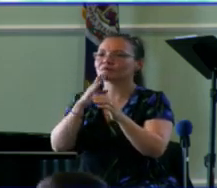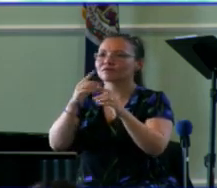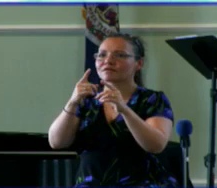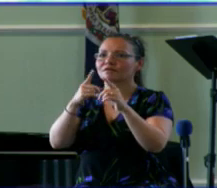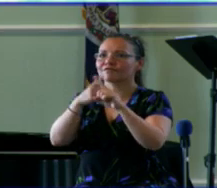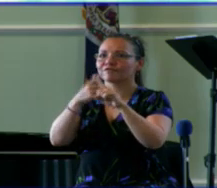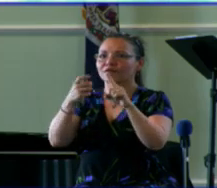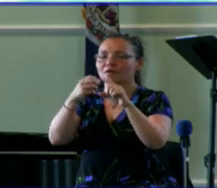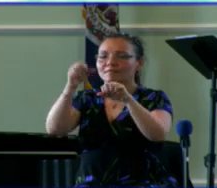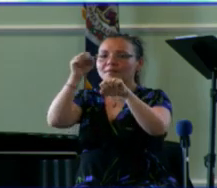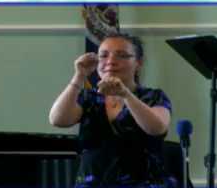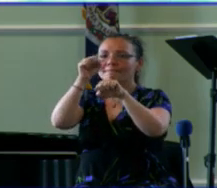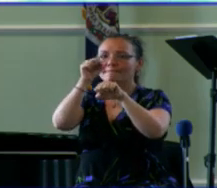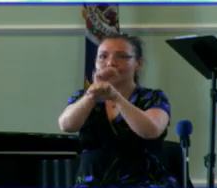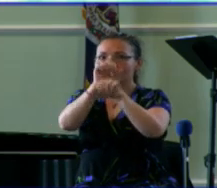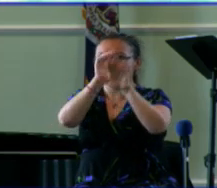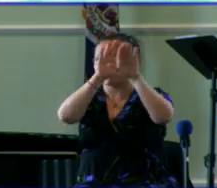Olives.